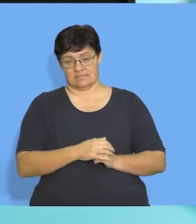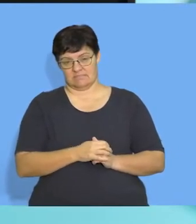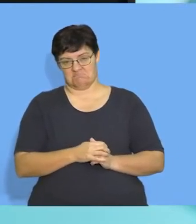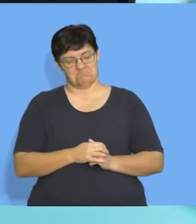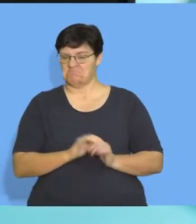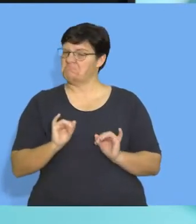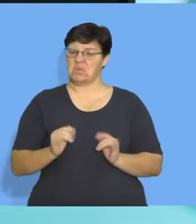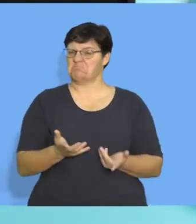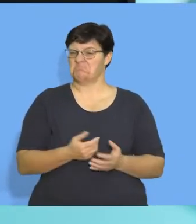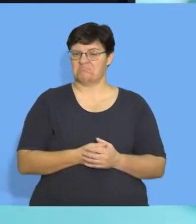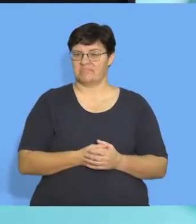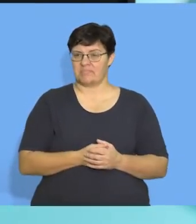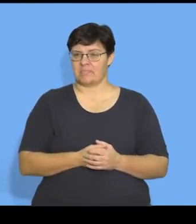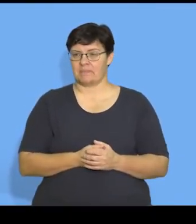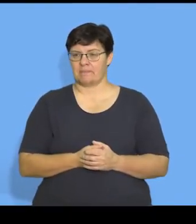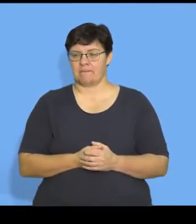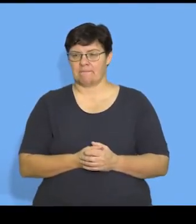bad.